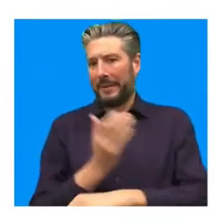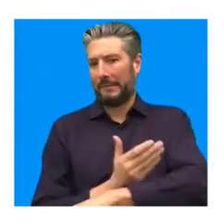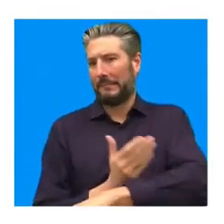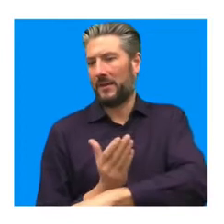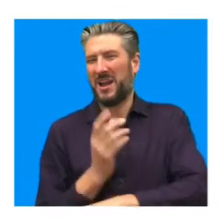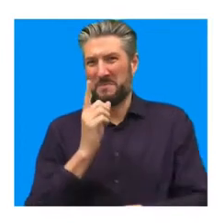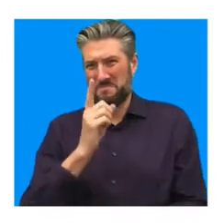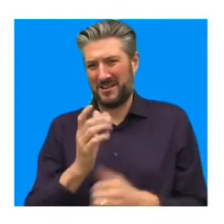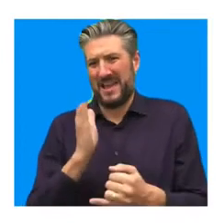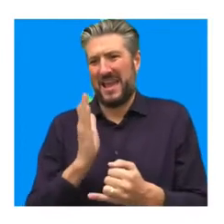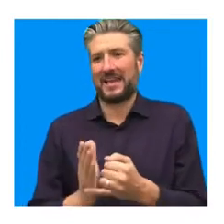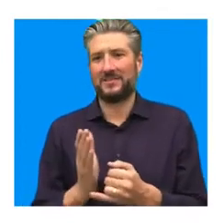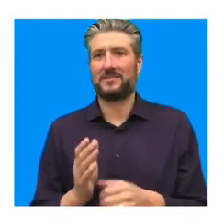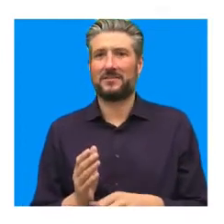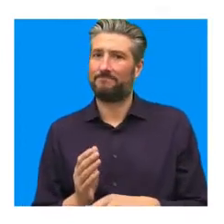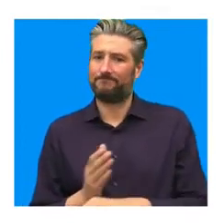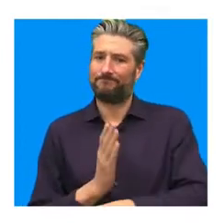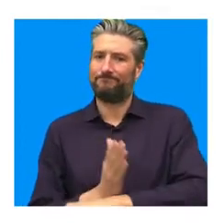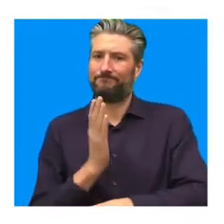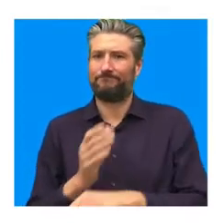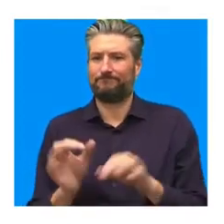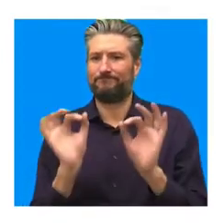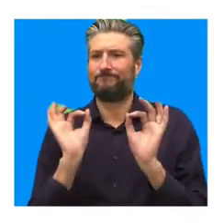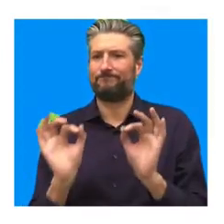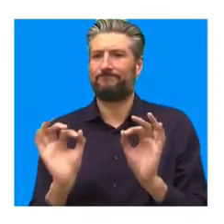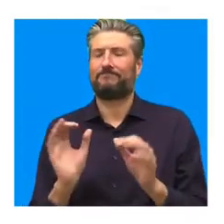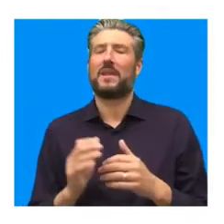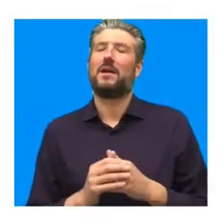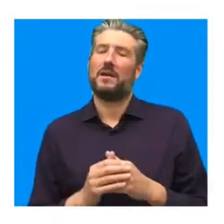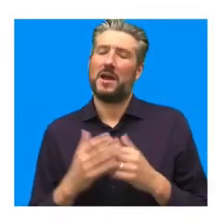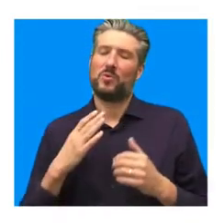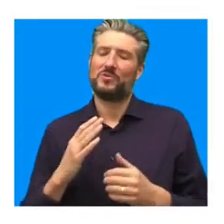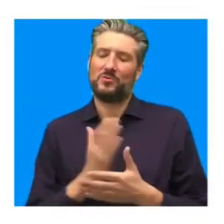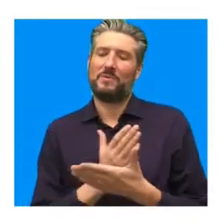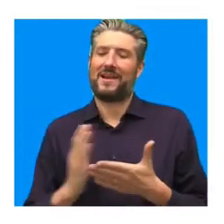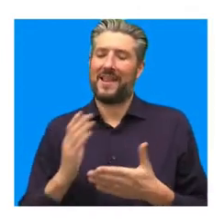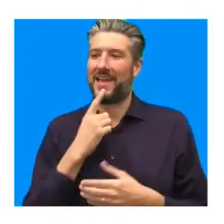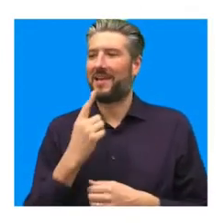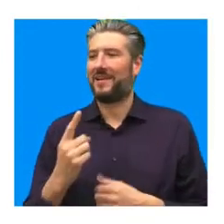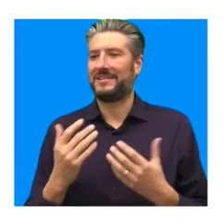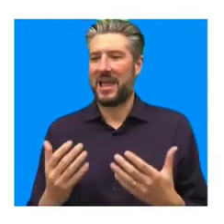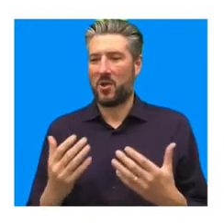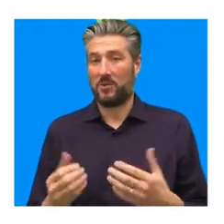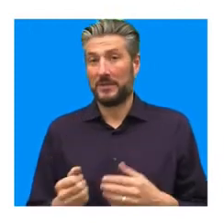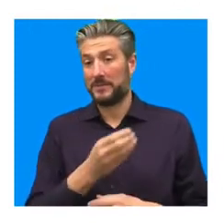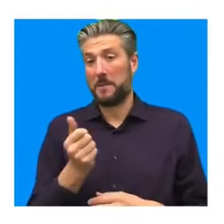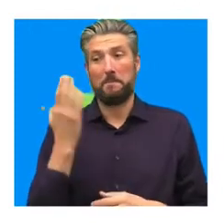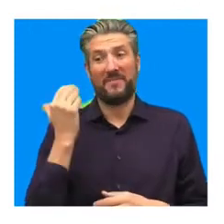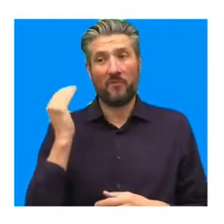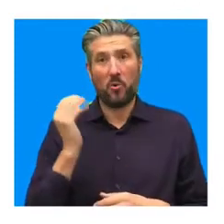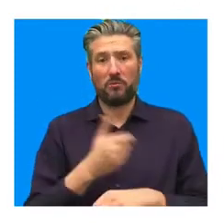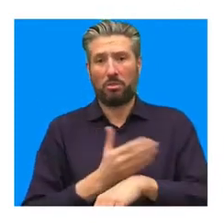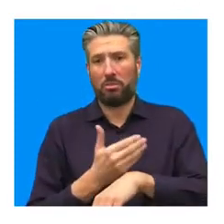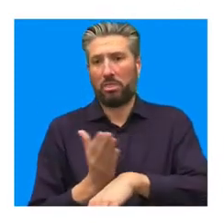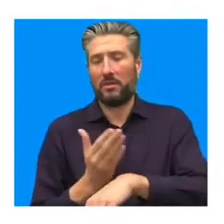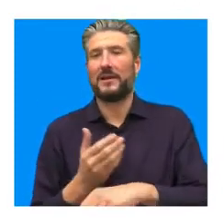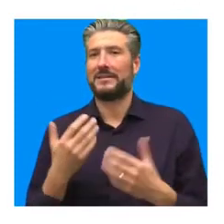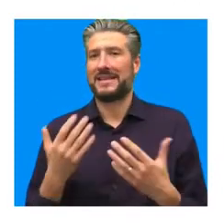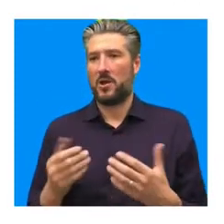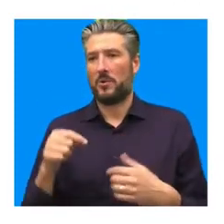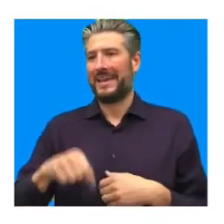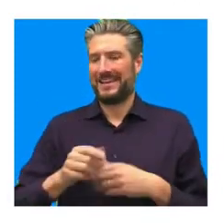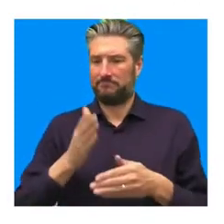So not too far off, but just to make sure that that was clear. Just had a couple of other sessions that have overrun. So you've got